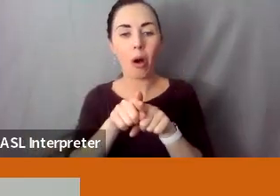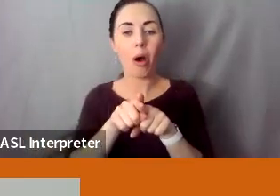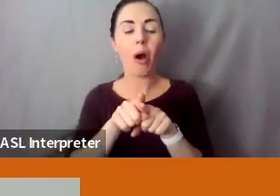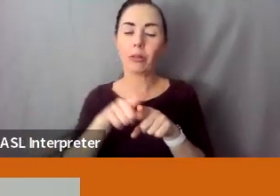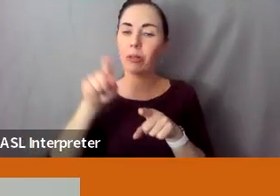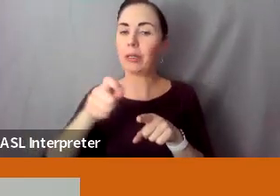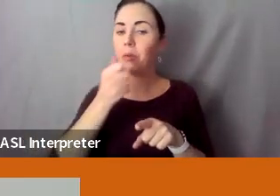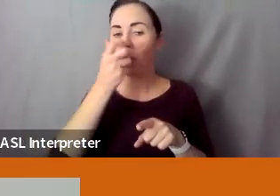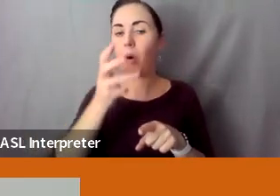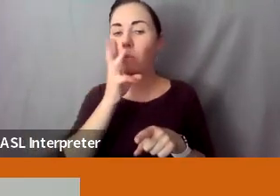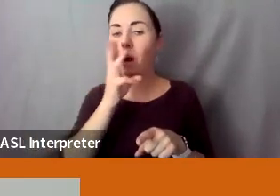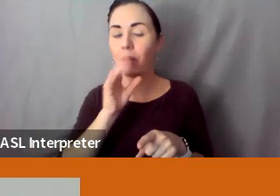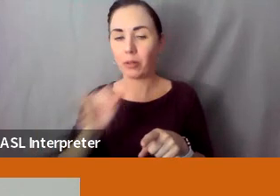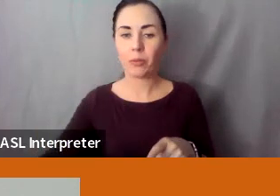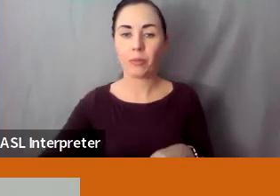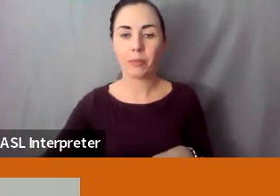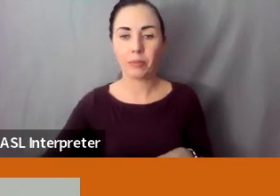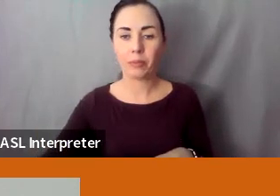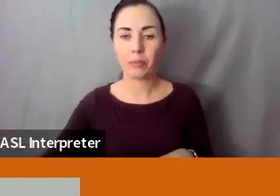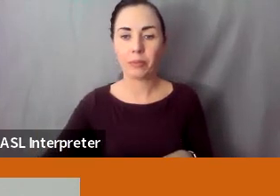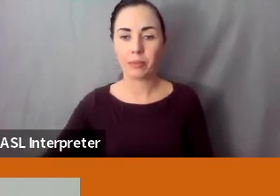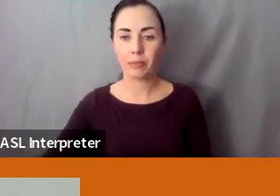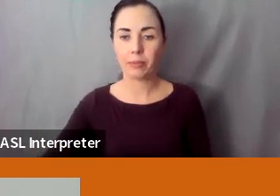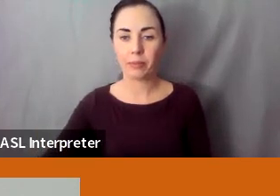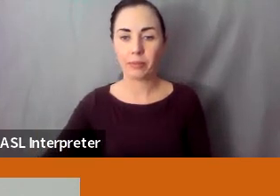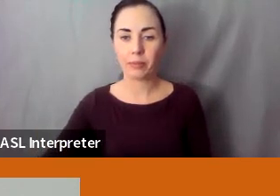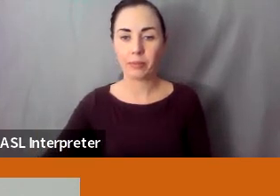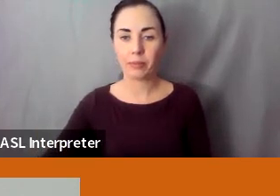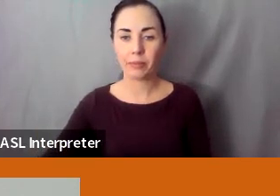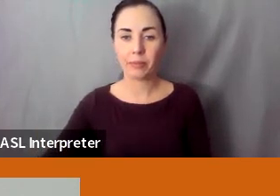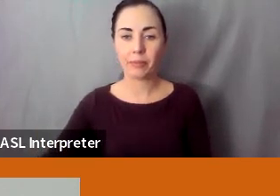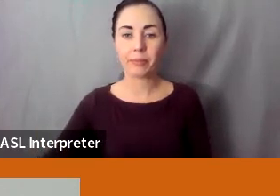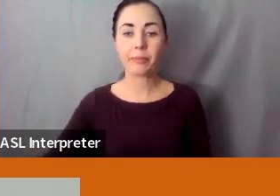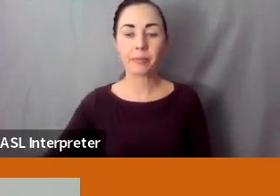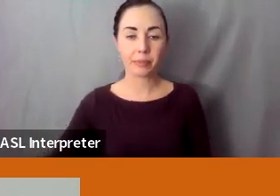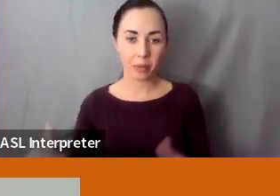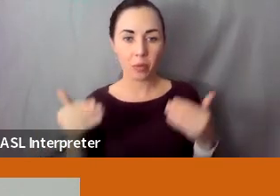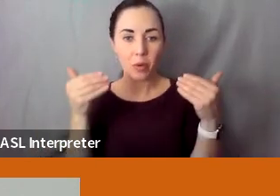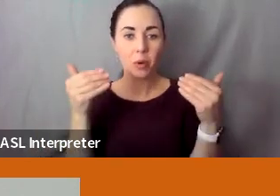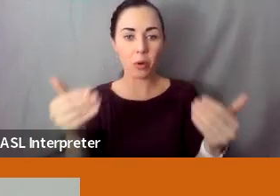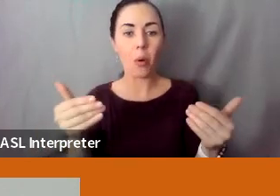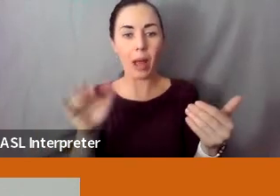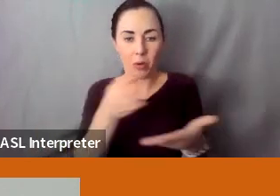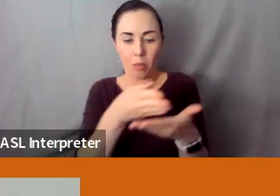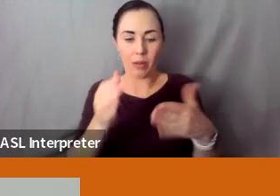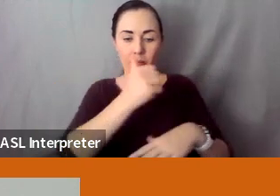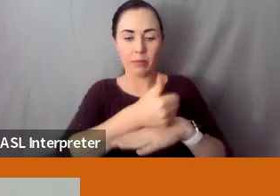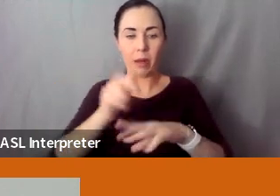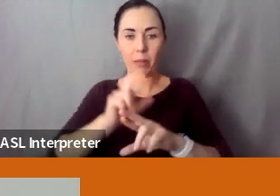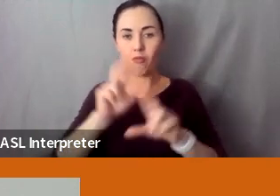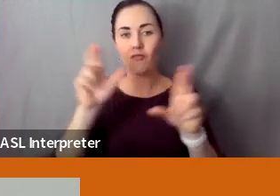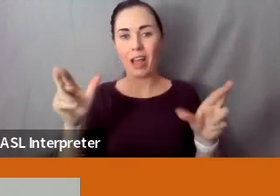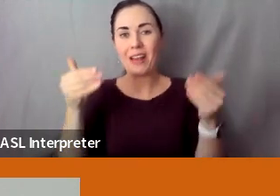for that as well. Okay, while we're waiting, go ahead and get your materials out.